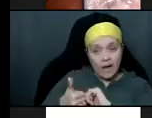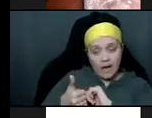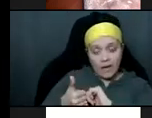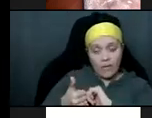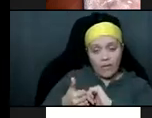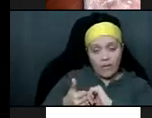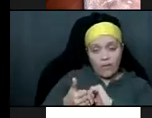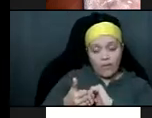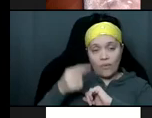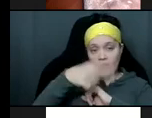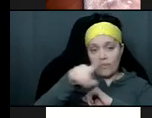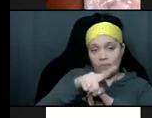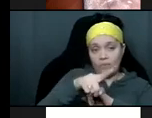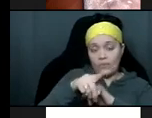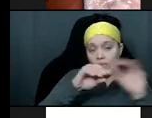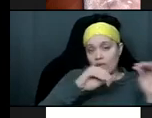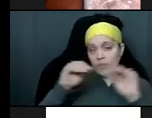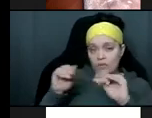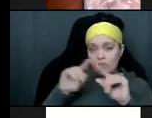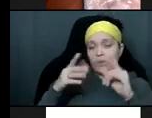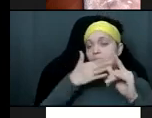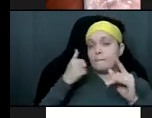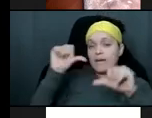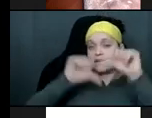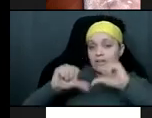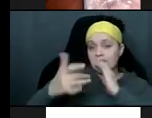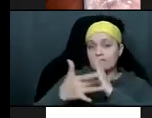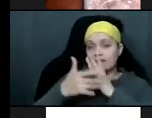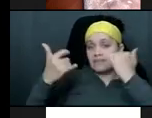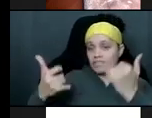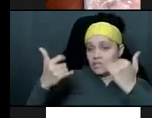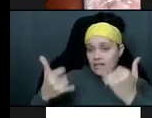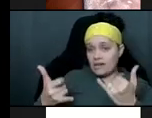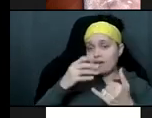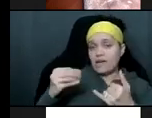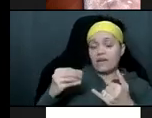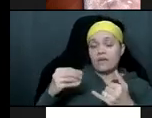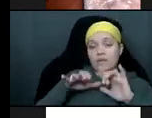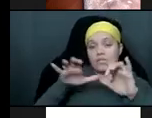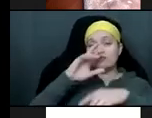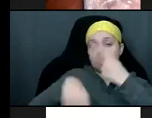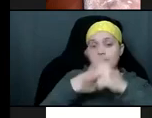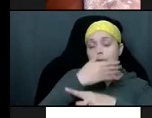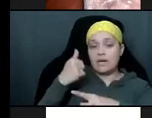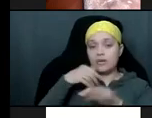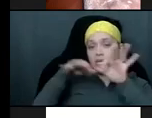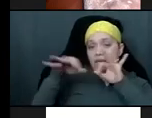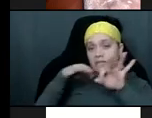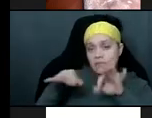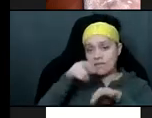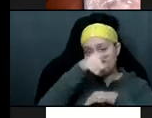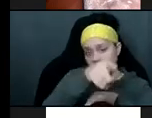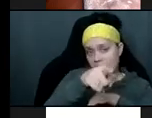the continents move. We have better science and technology now, and we can do somewhat better in explaining